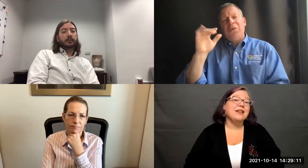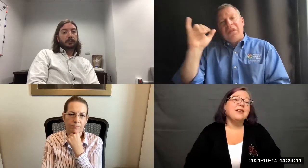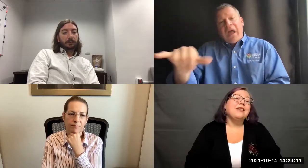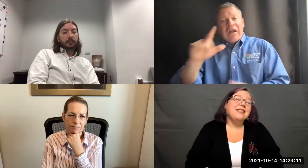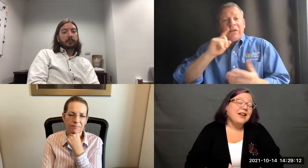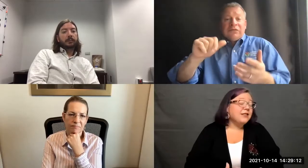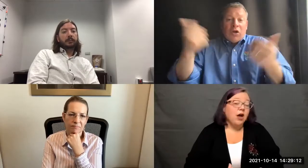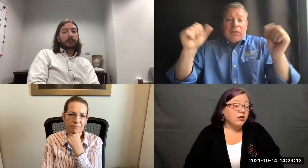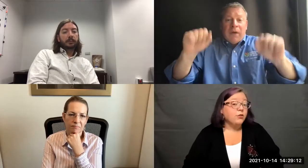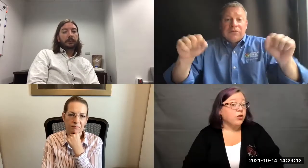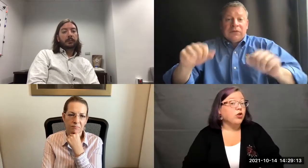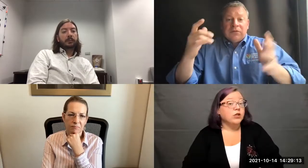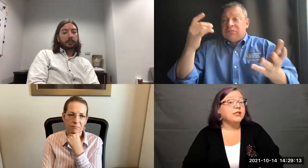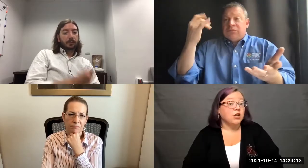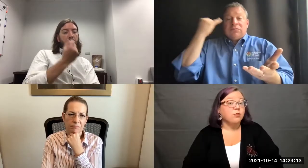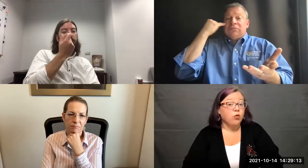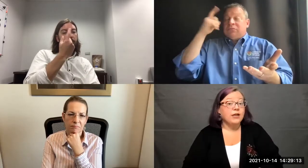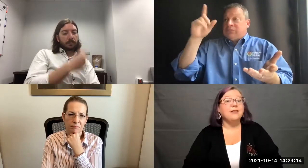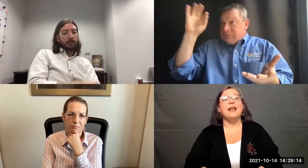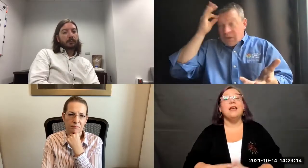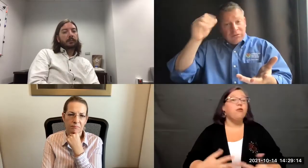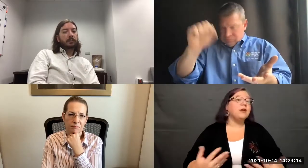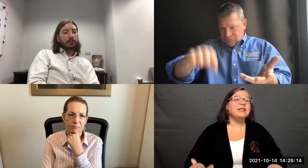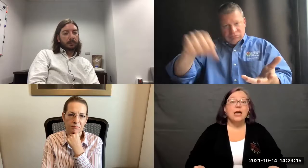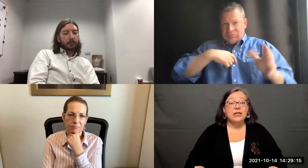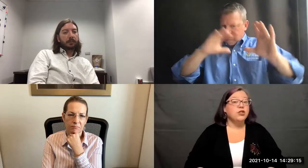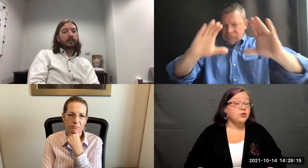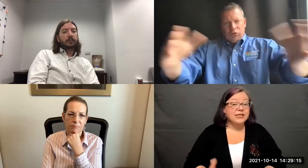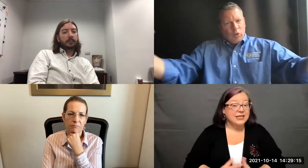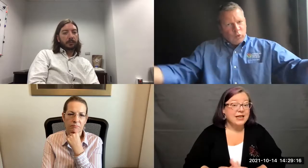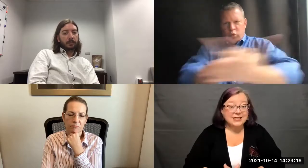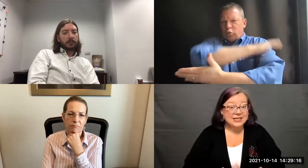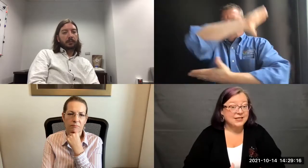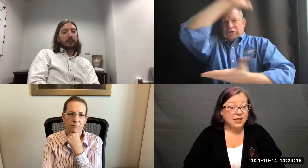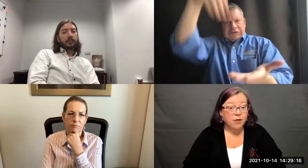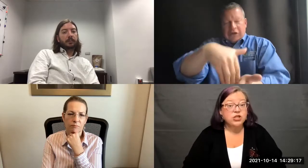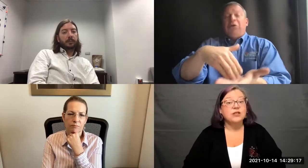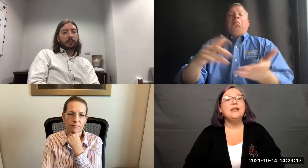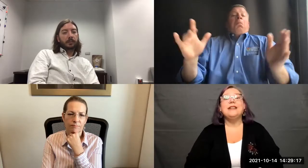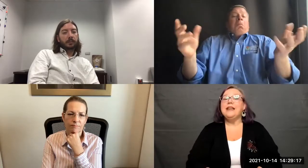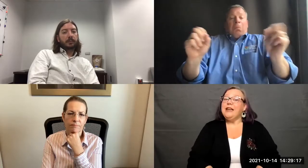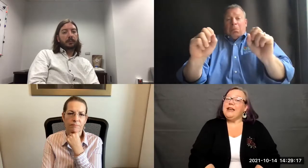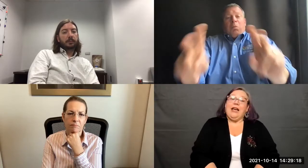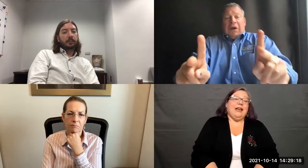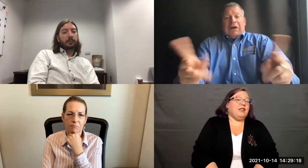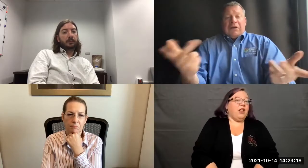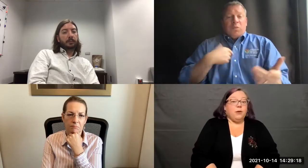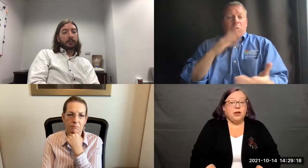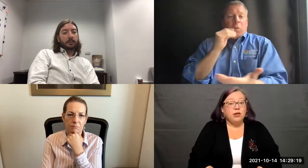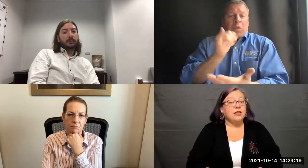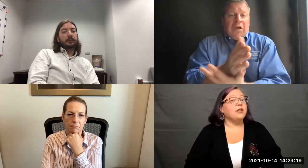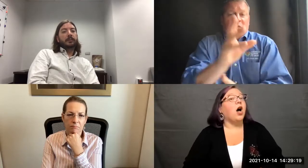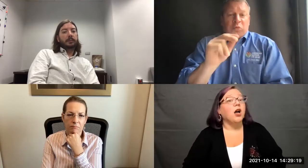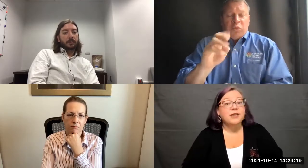So I think that is also another good discussion point, that if we decide to do CEASD as the option and develop